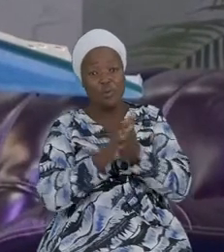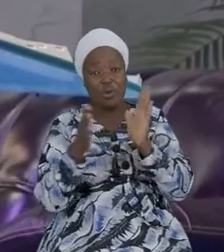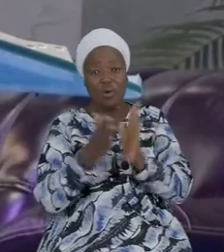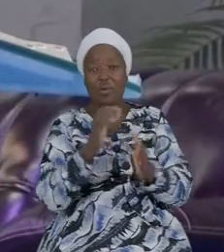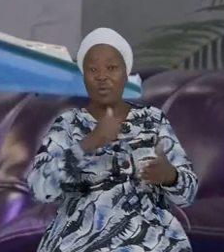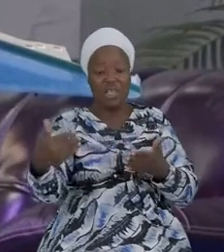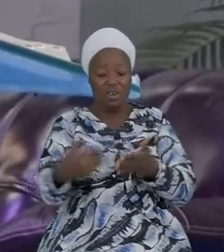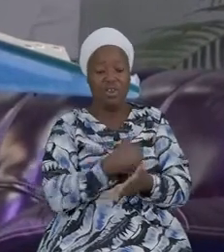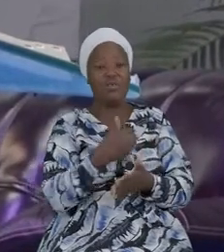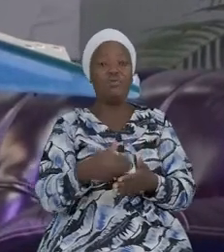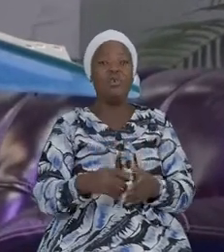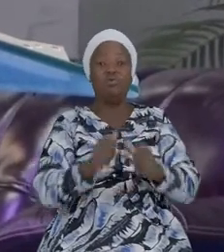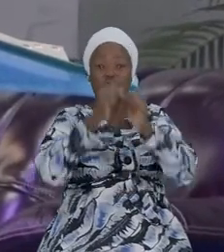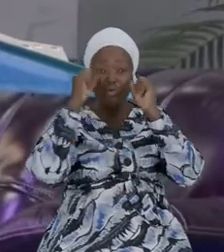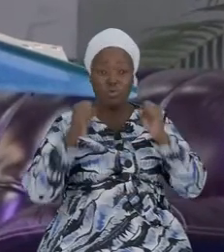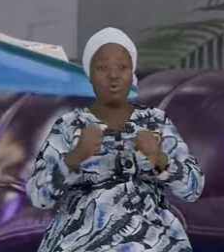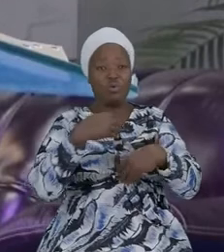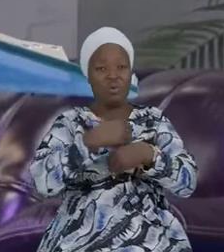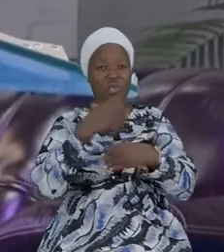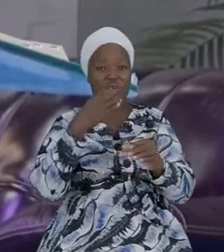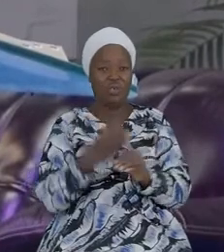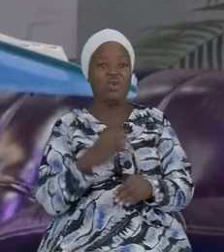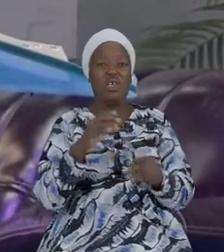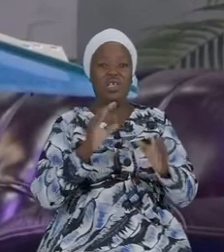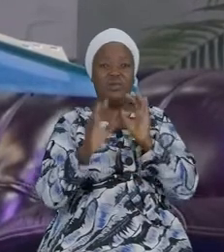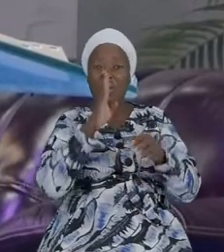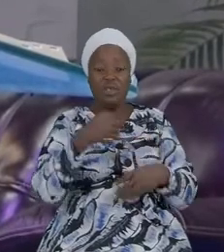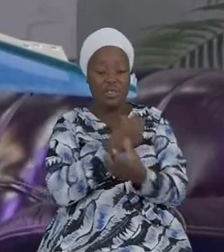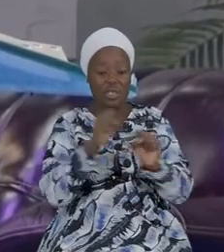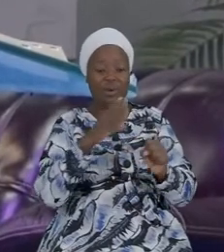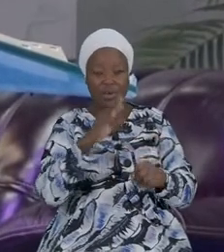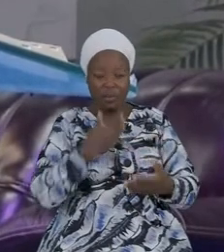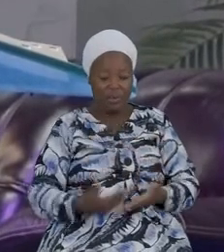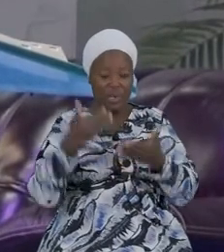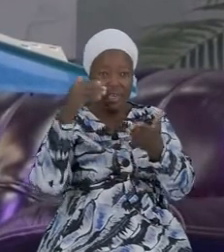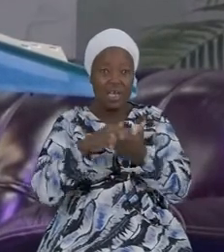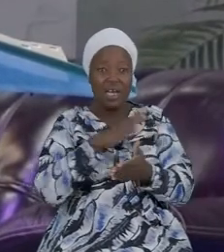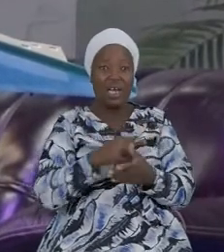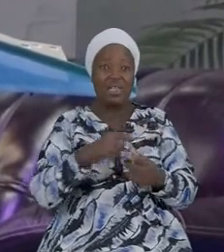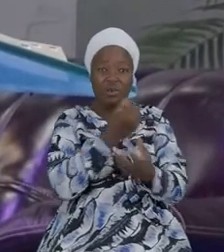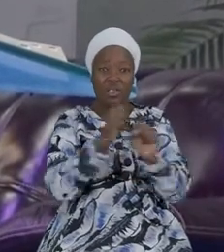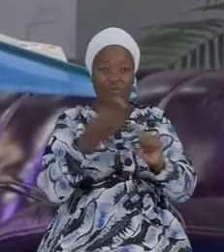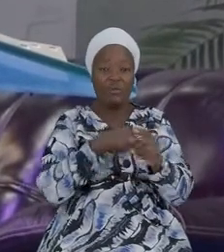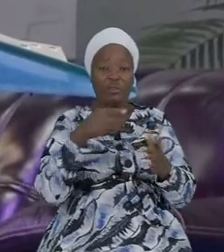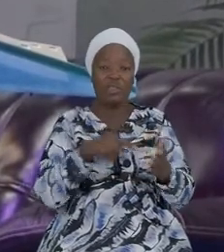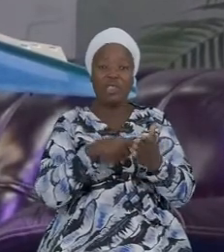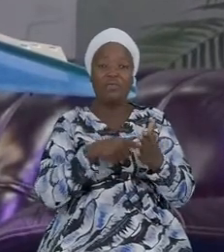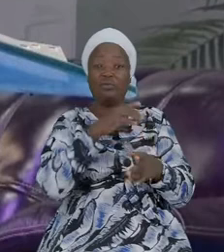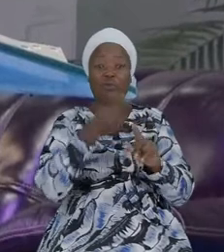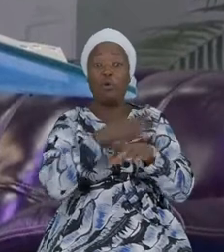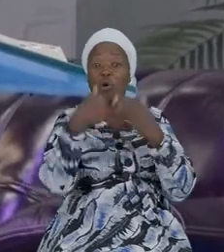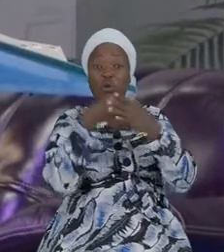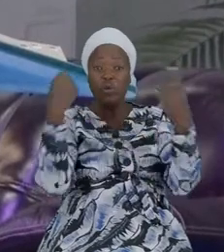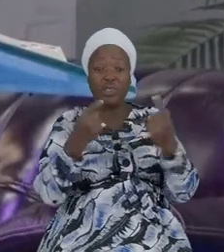new incorruptible creature. If you have been saved, if you have been born again during this crusade, here on the grounds